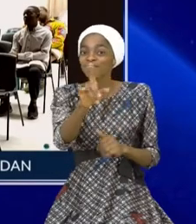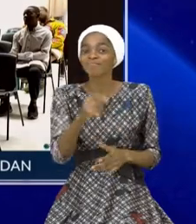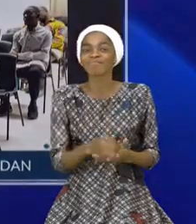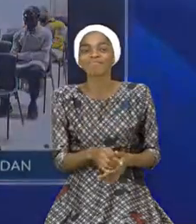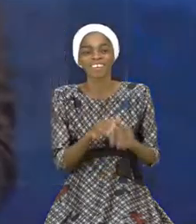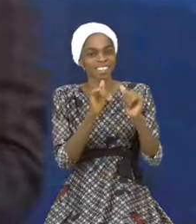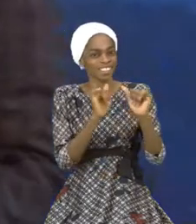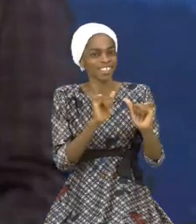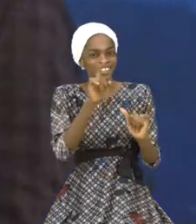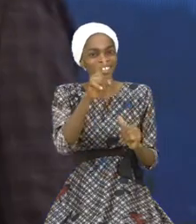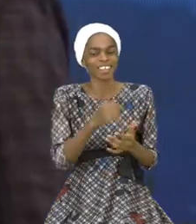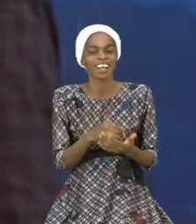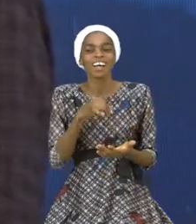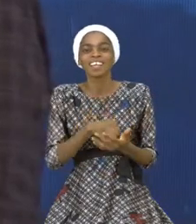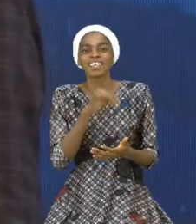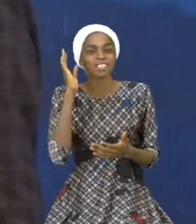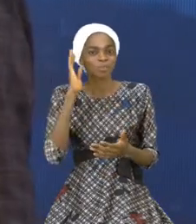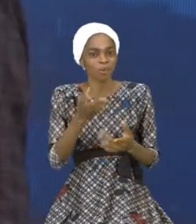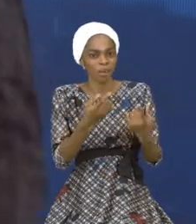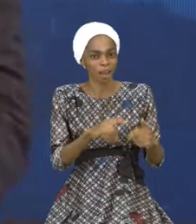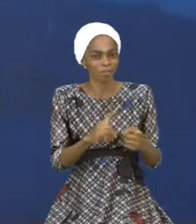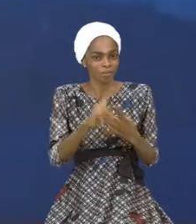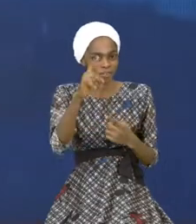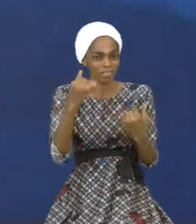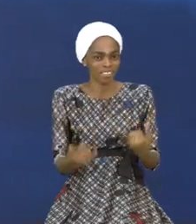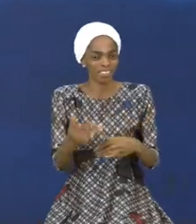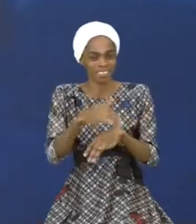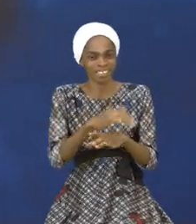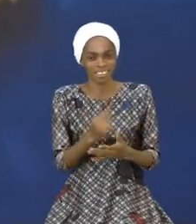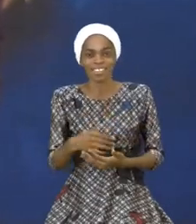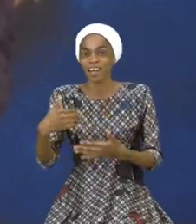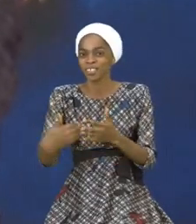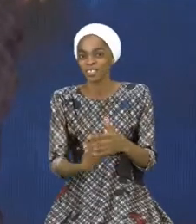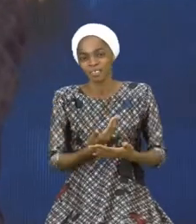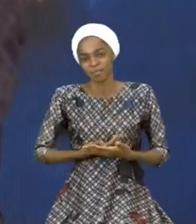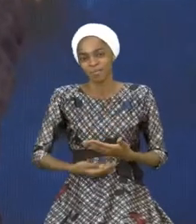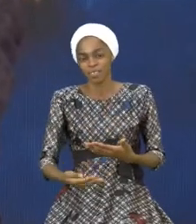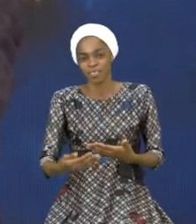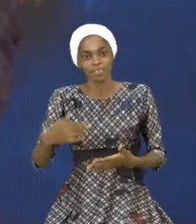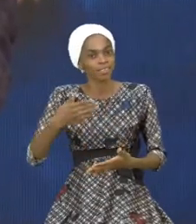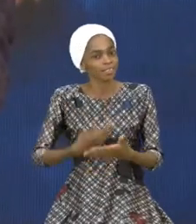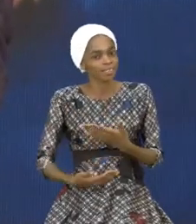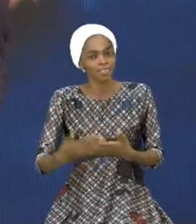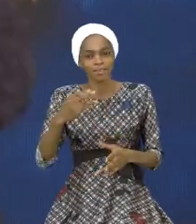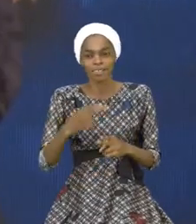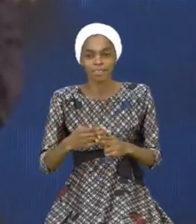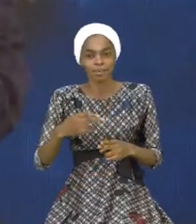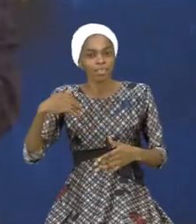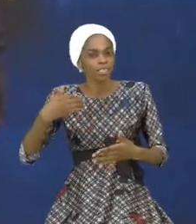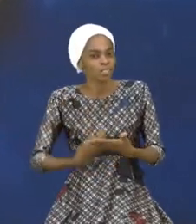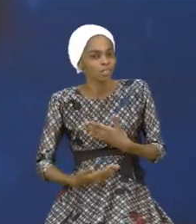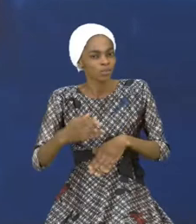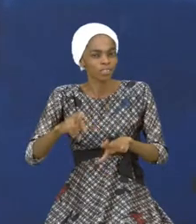there. It's going to happen to you tonight. That new birth, that new name, that new nature